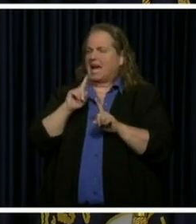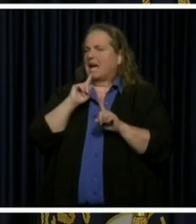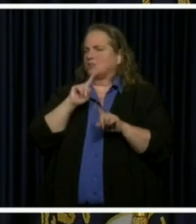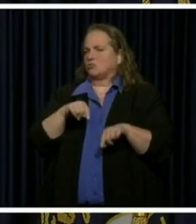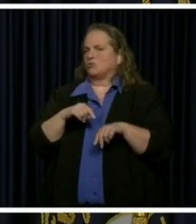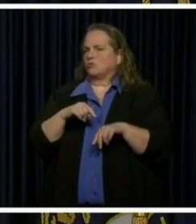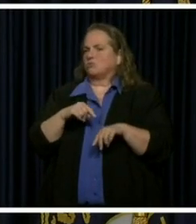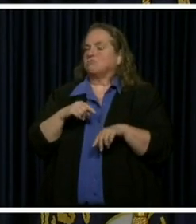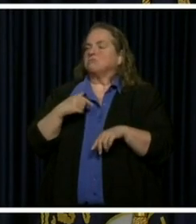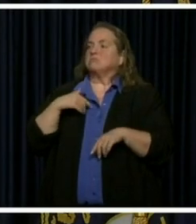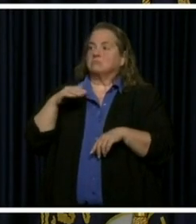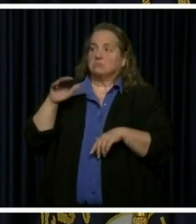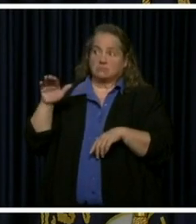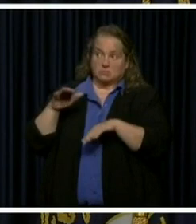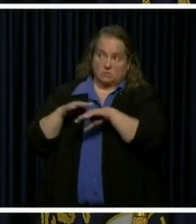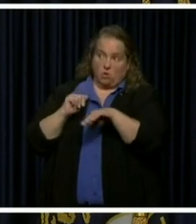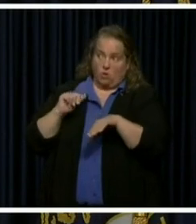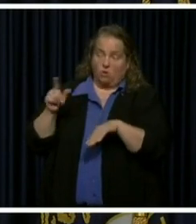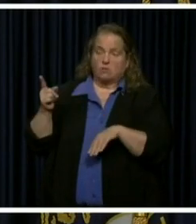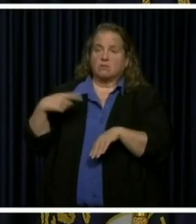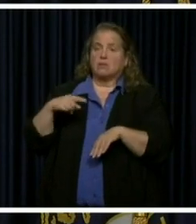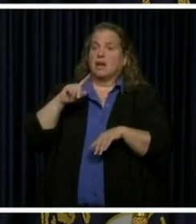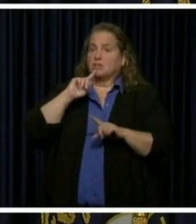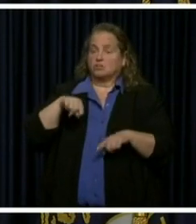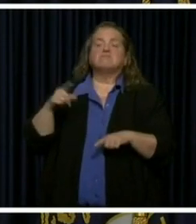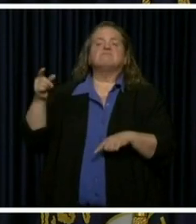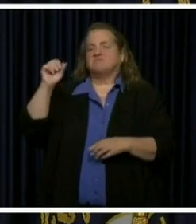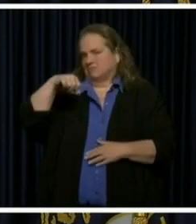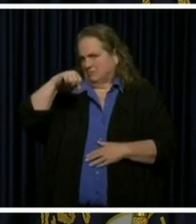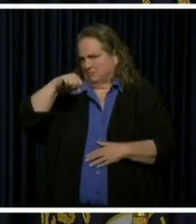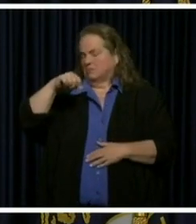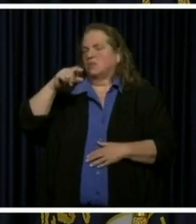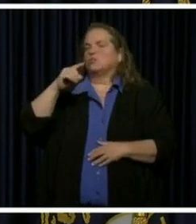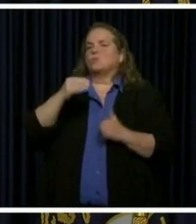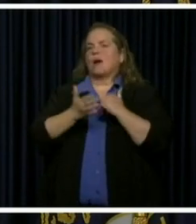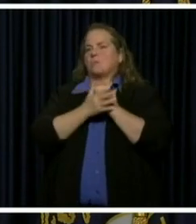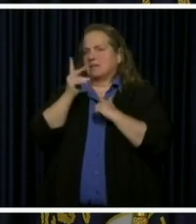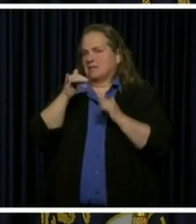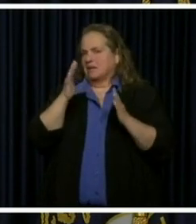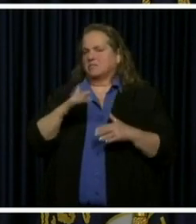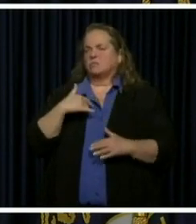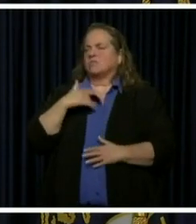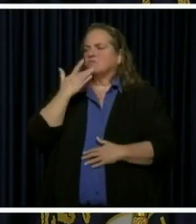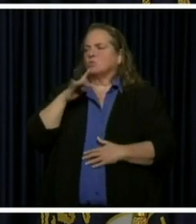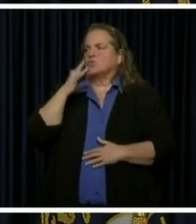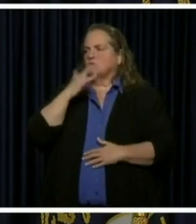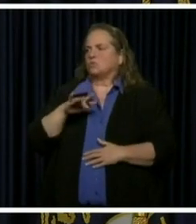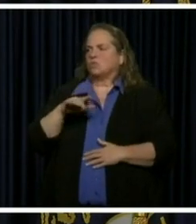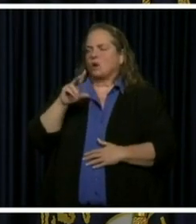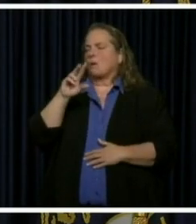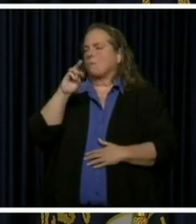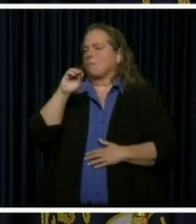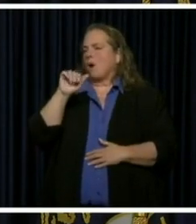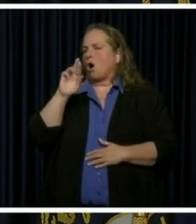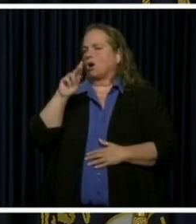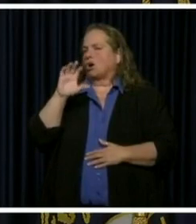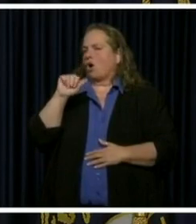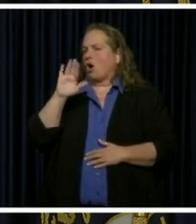call of what Kentuckians need. We are really, really fortunate. So here's Mark Carter.